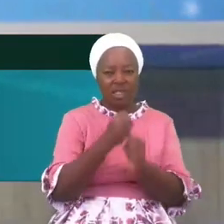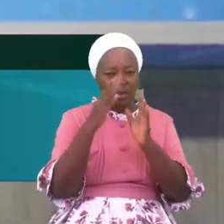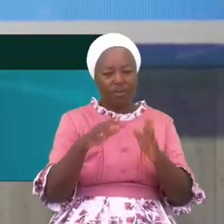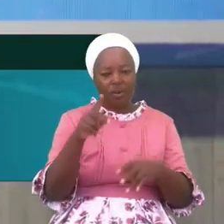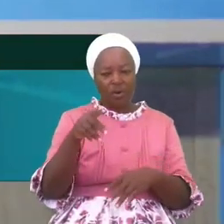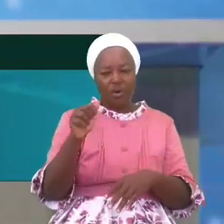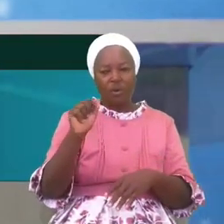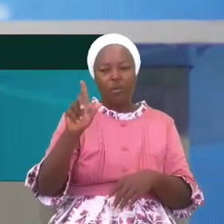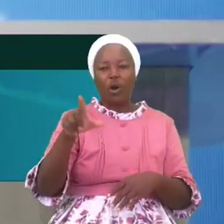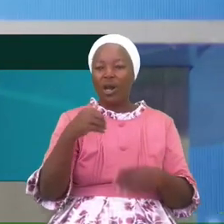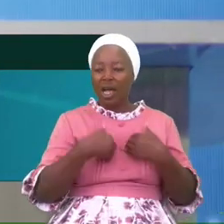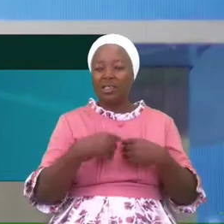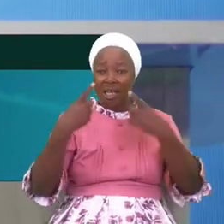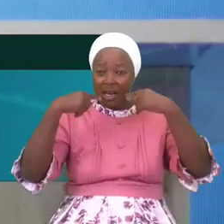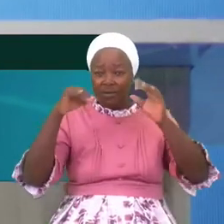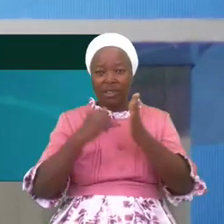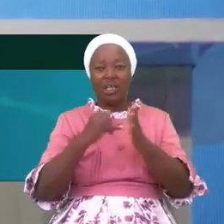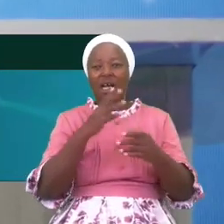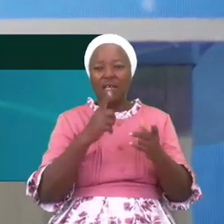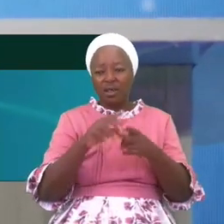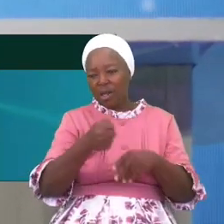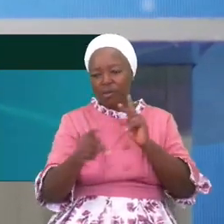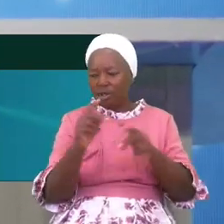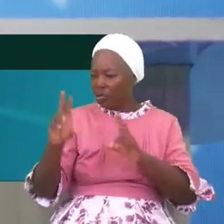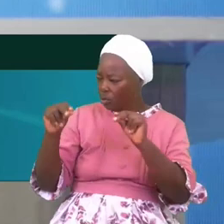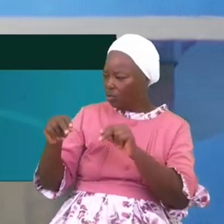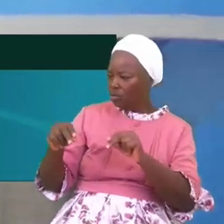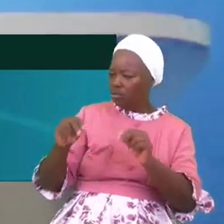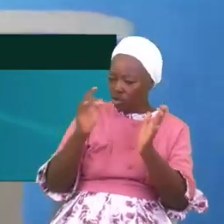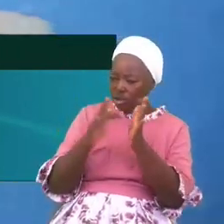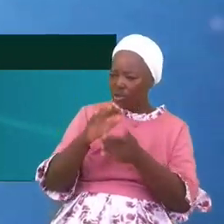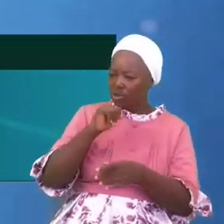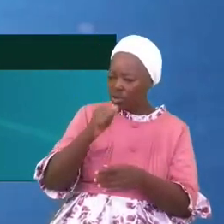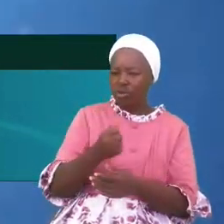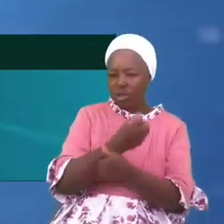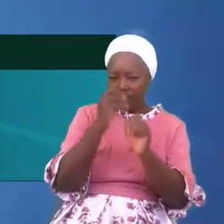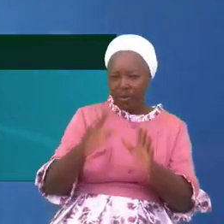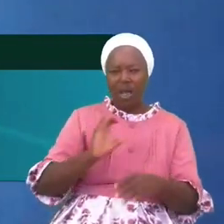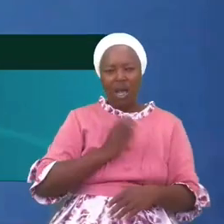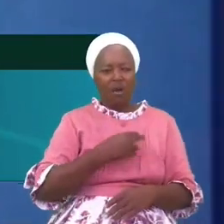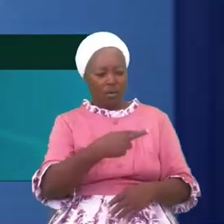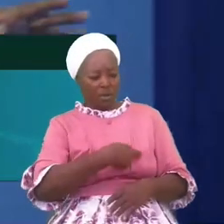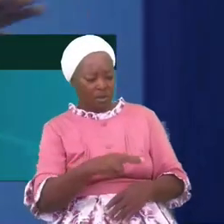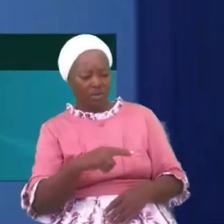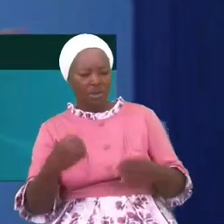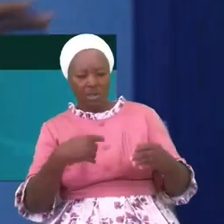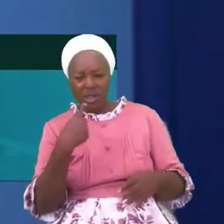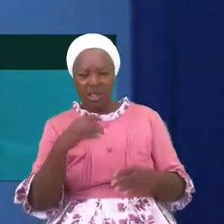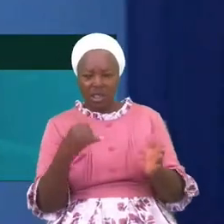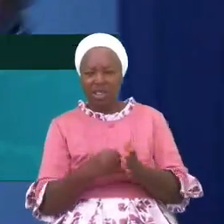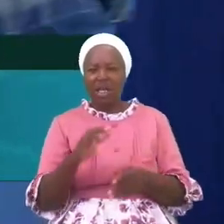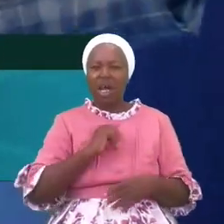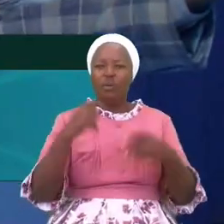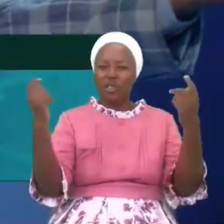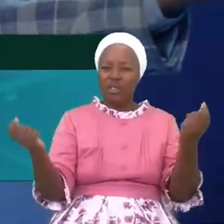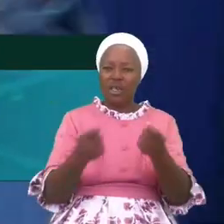not Savior. Our tradition, Moses, our ceremonies, our washing in River Jordan. No, Jesus is